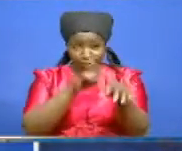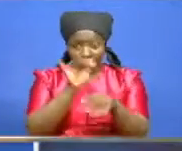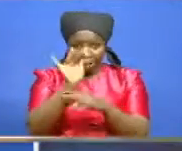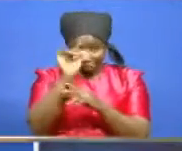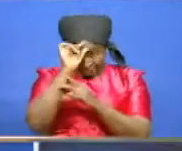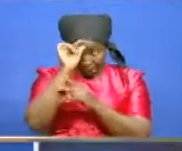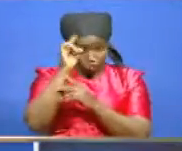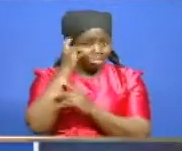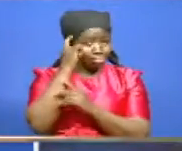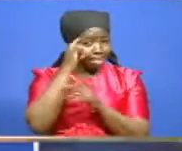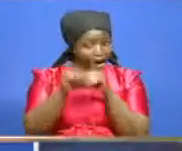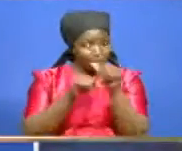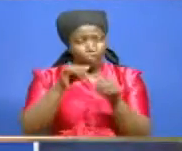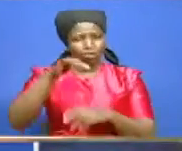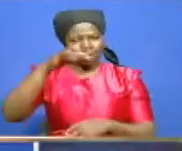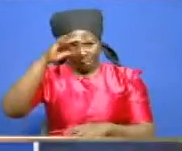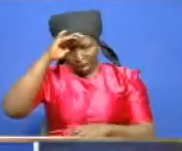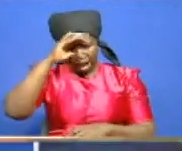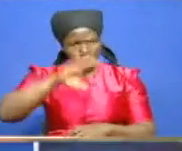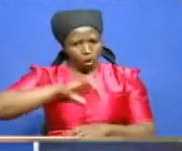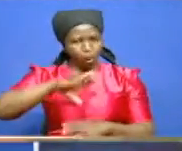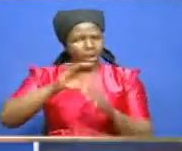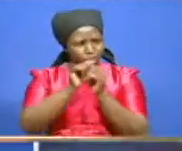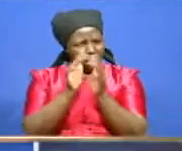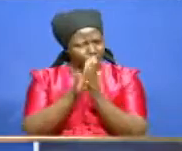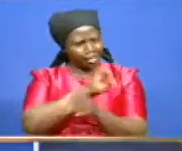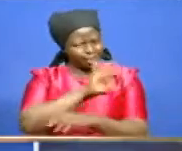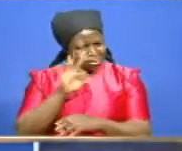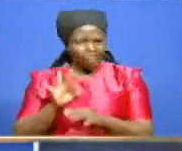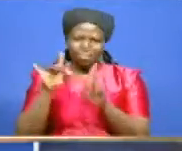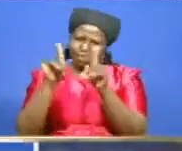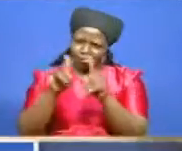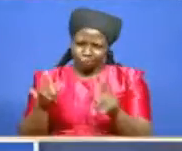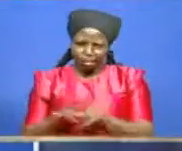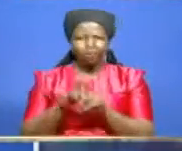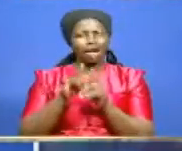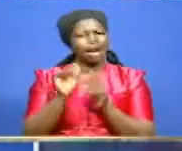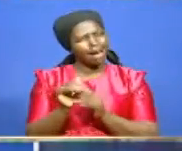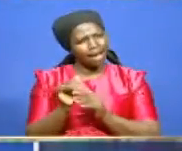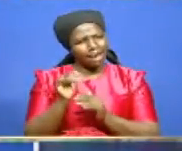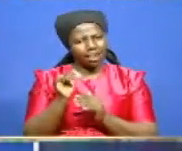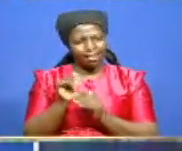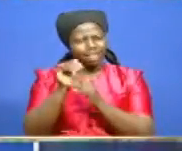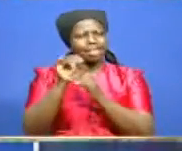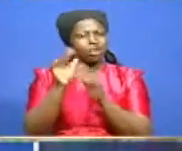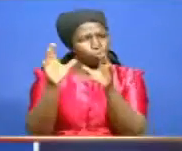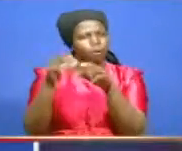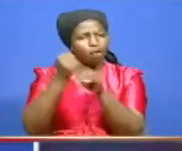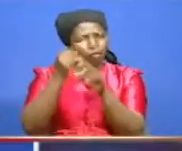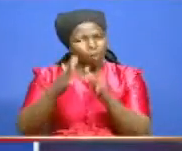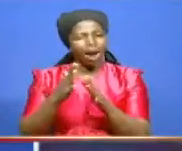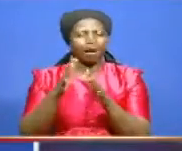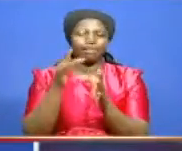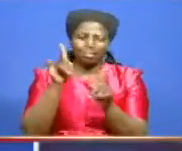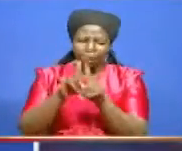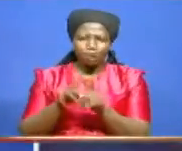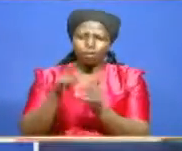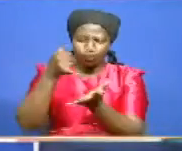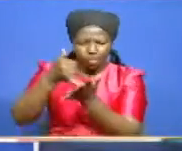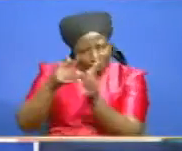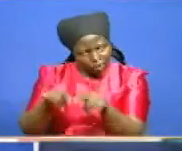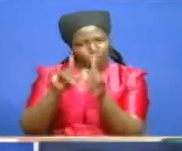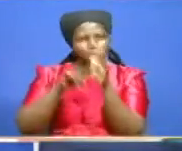government to consider bar owners and staff as frontline workers and include them in the priority group for the COVID-19 vaccination